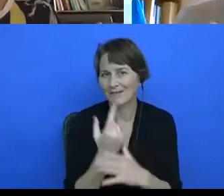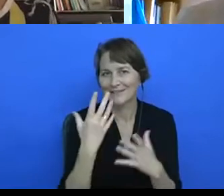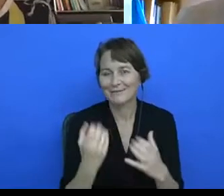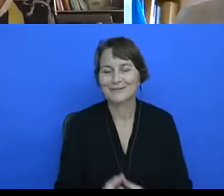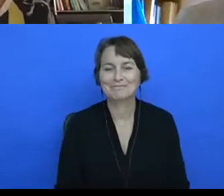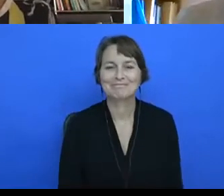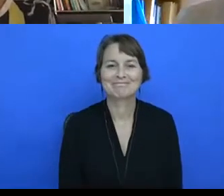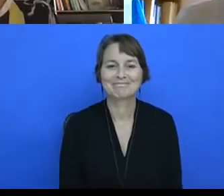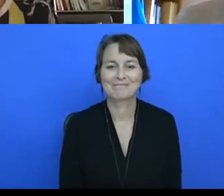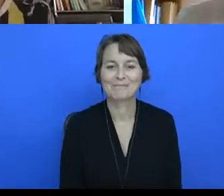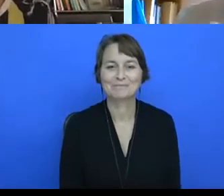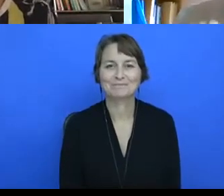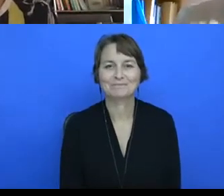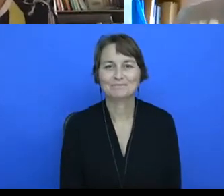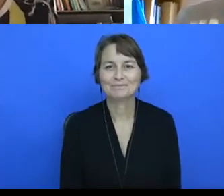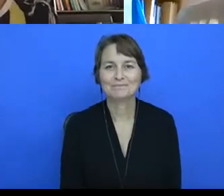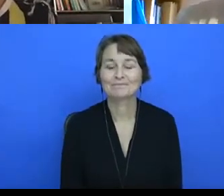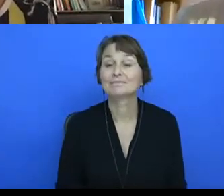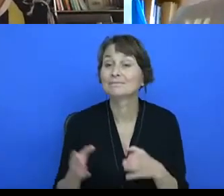Great. Henry?